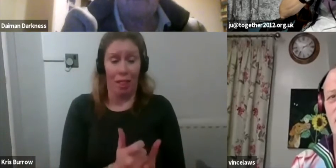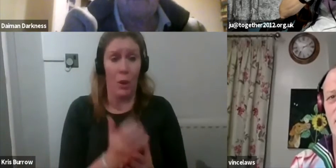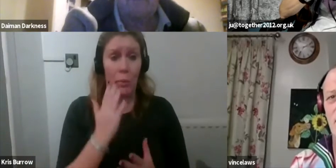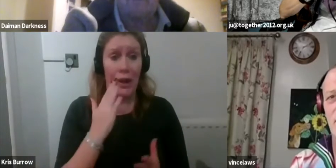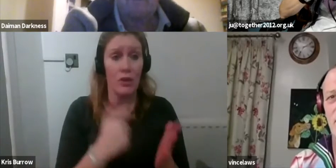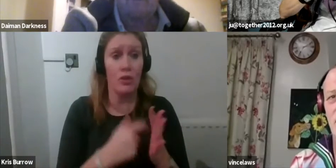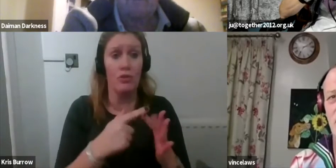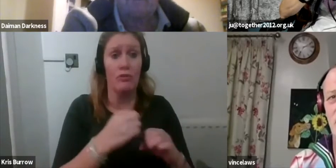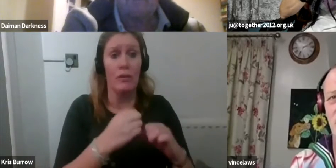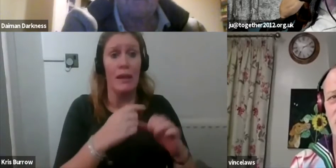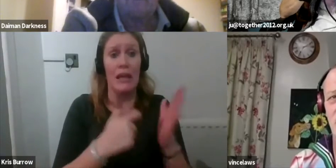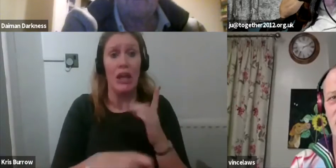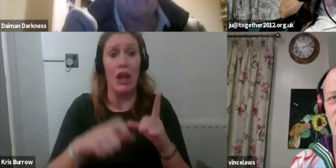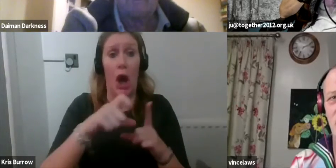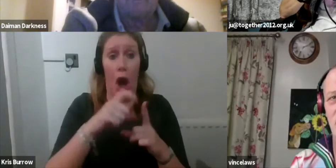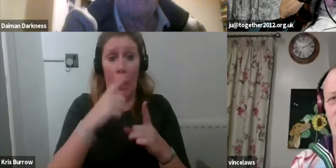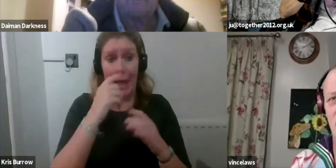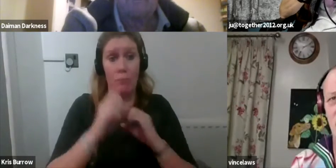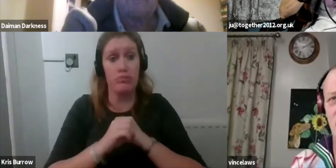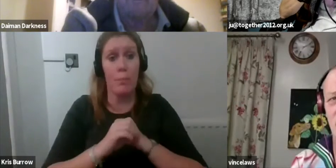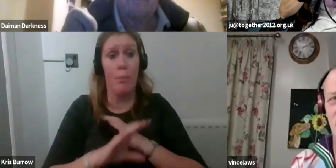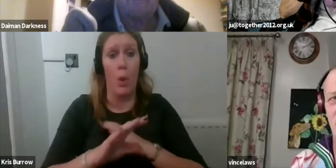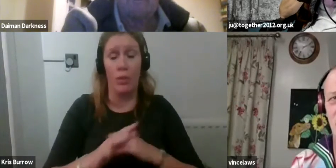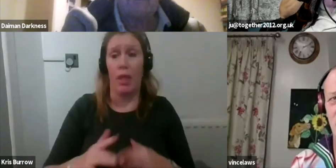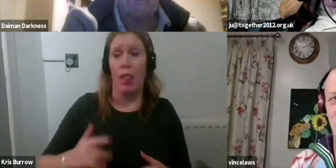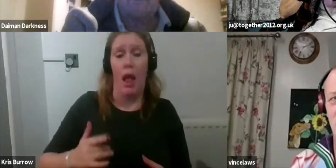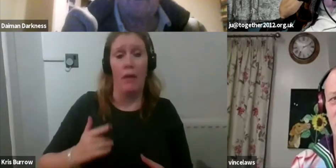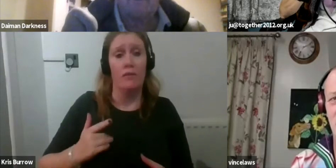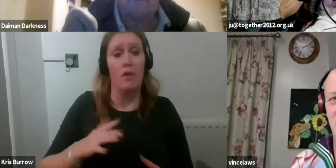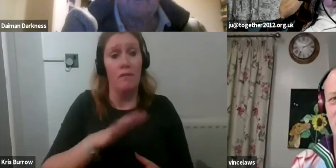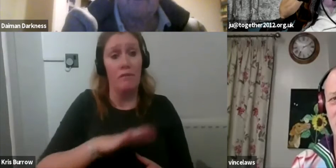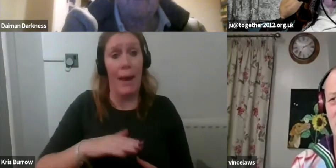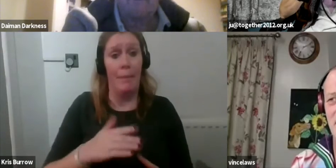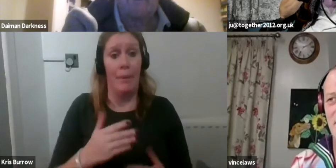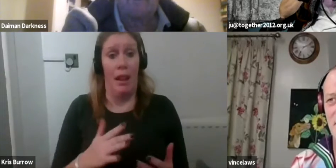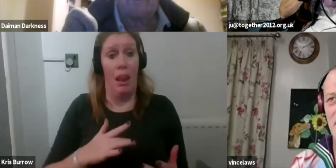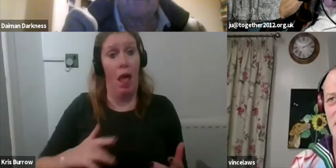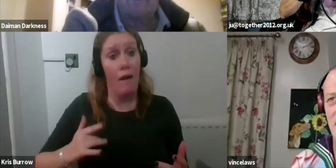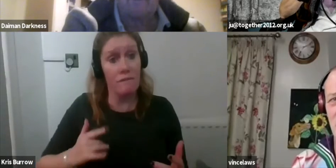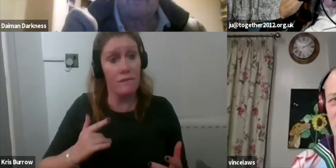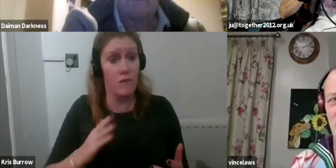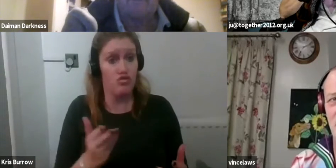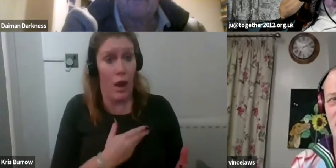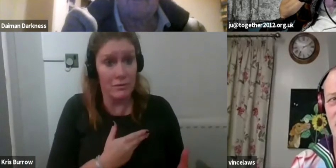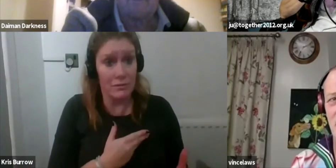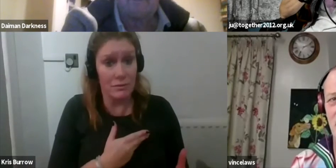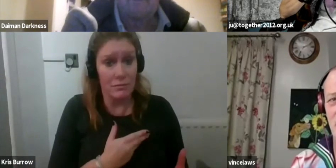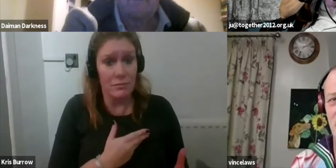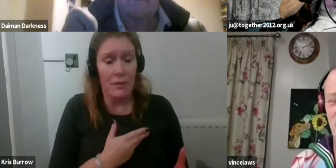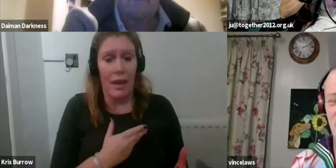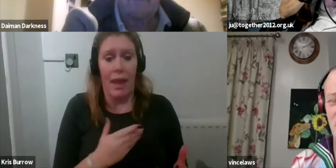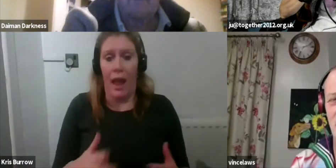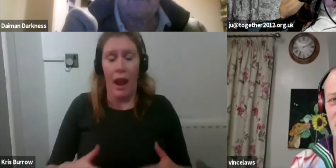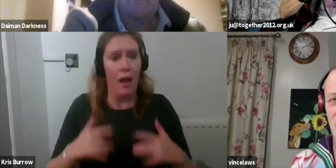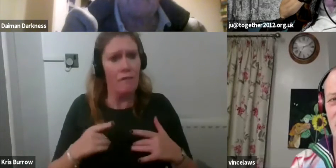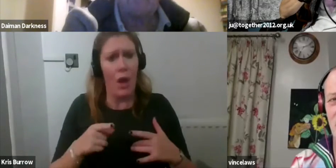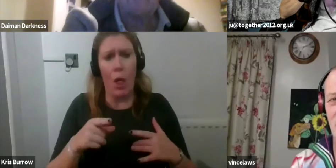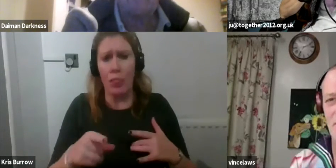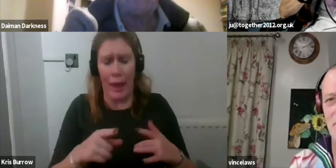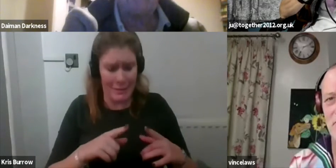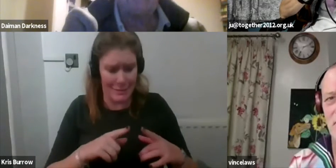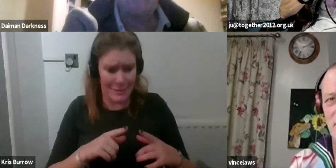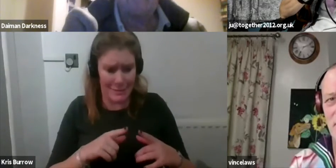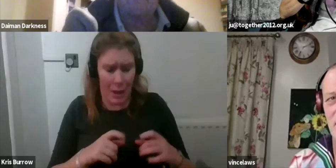promote the right to family life. And of course, the right to family life, I think, is absolutely at the heart of independent living.